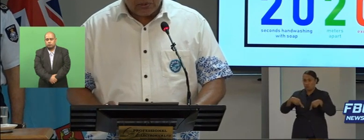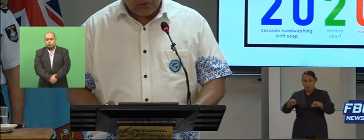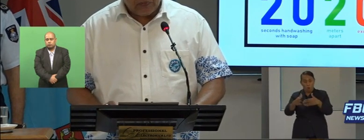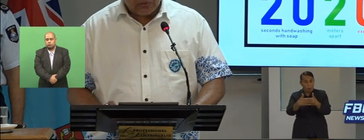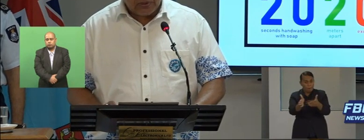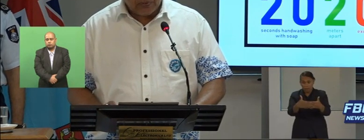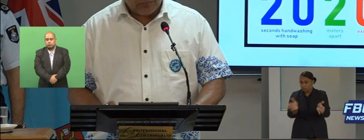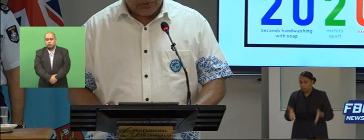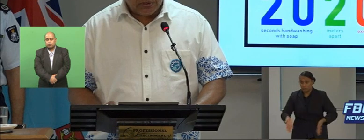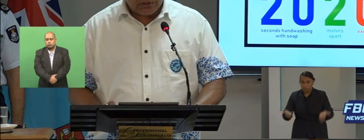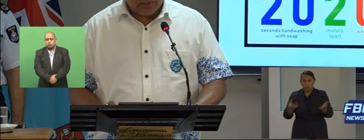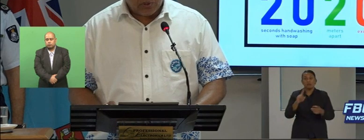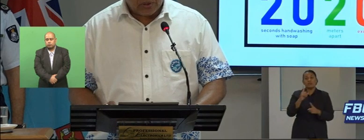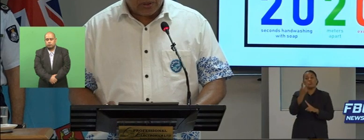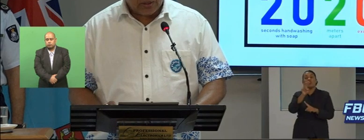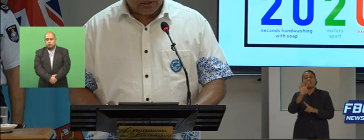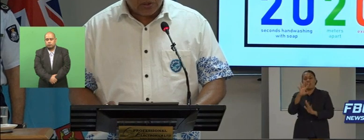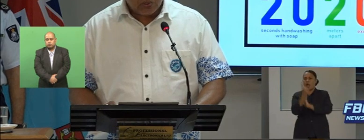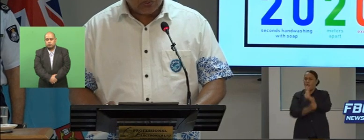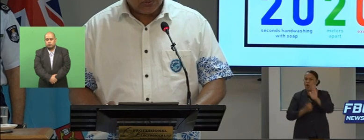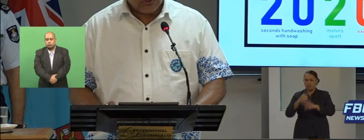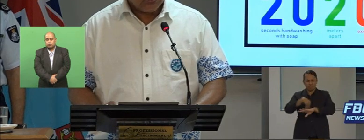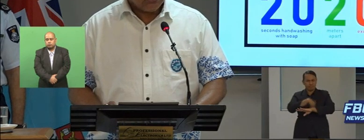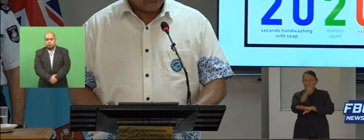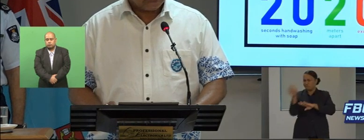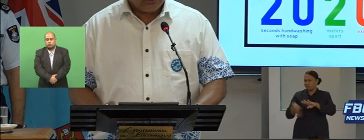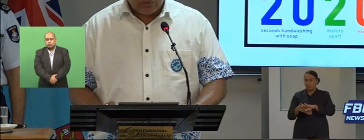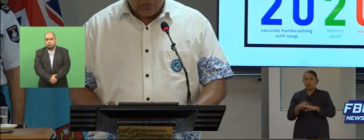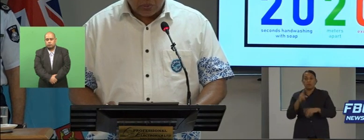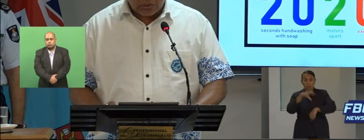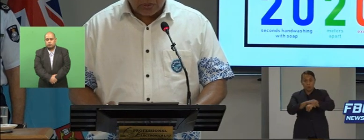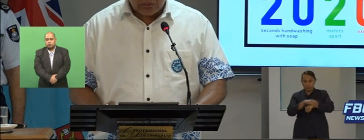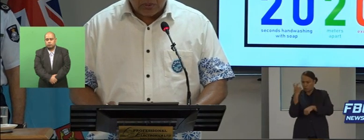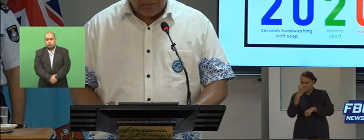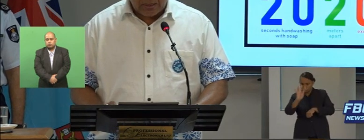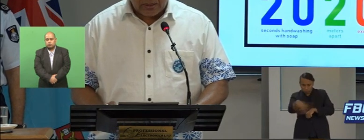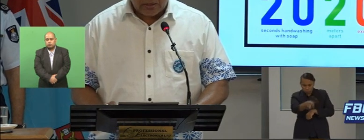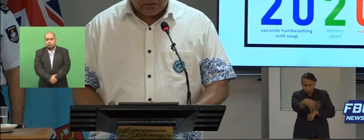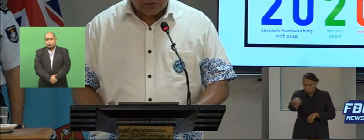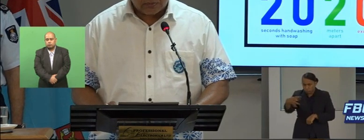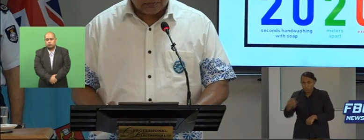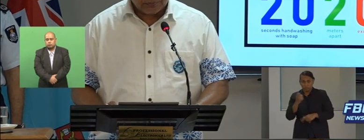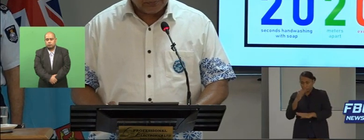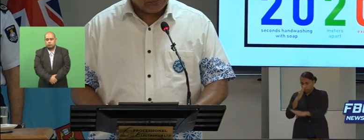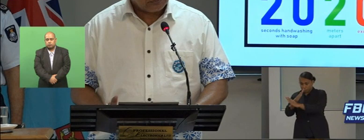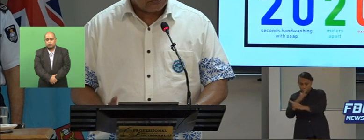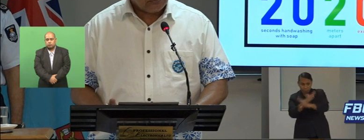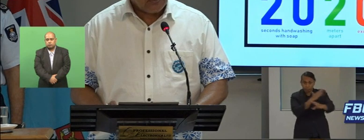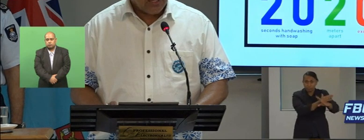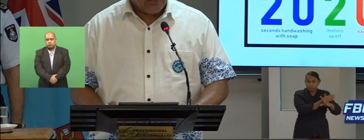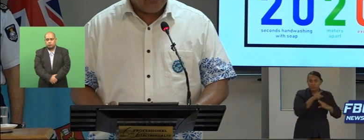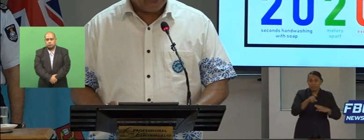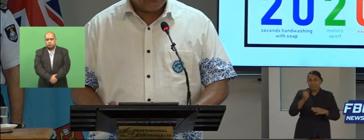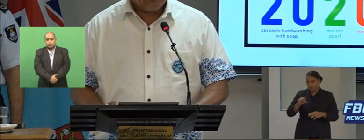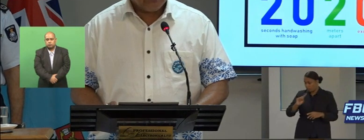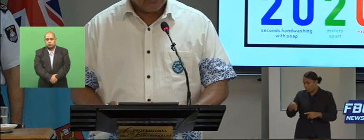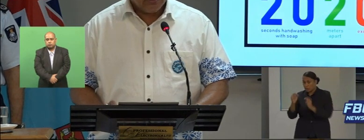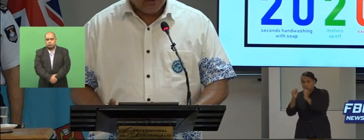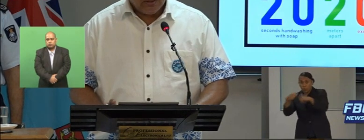under 24/7 police monitoring, as no alternate routes into Lambasa exist.